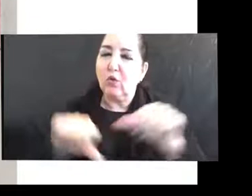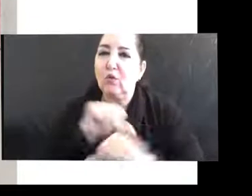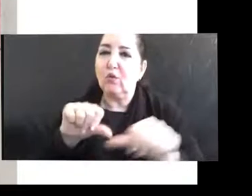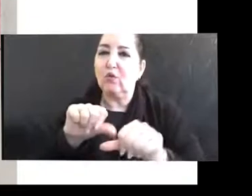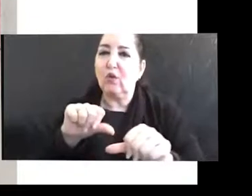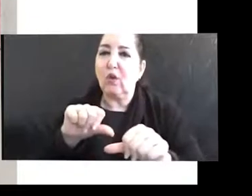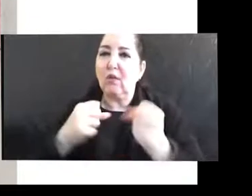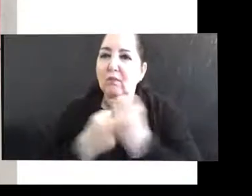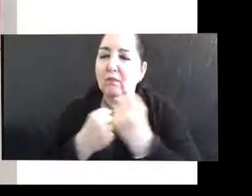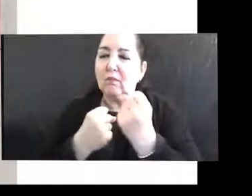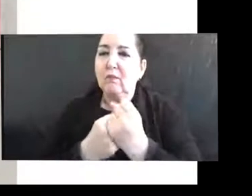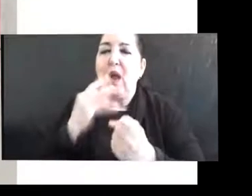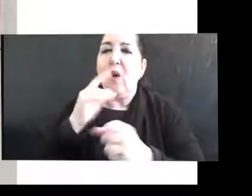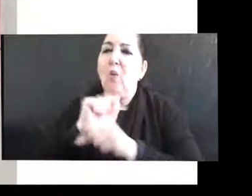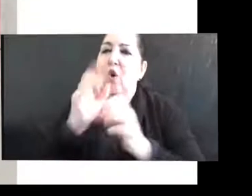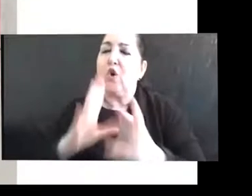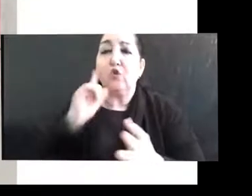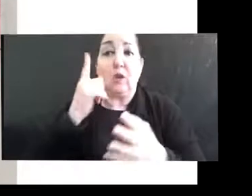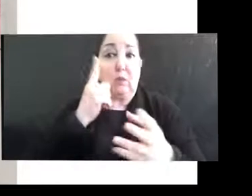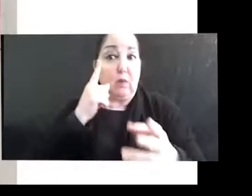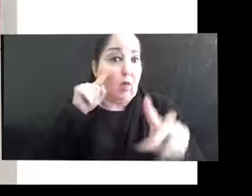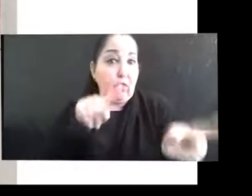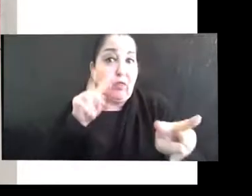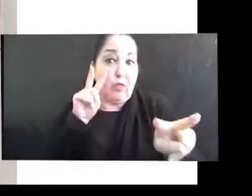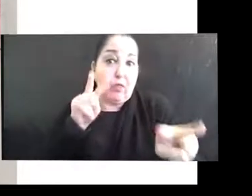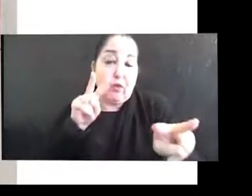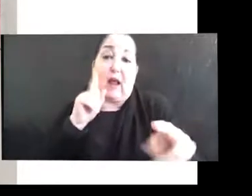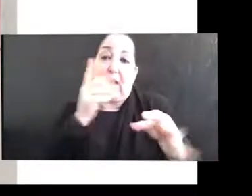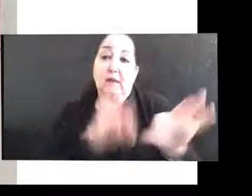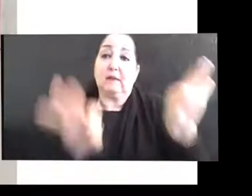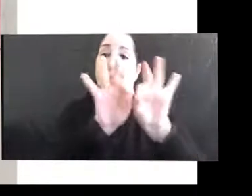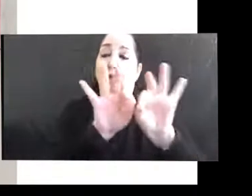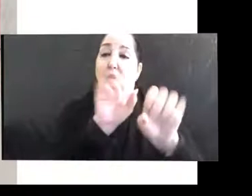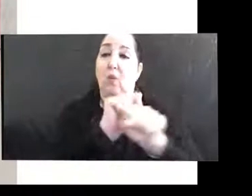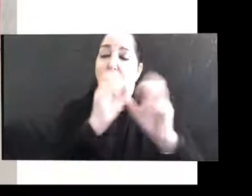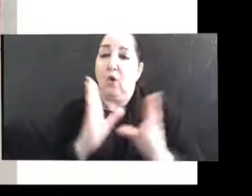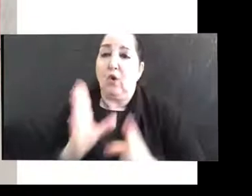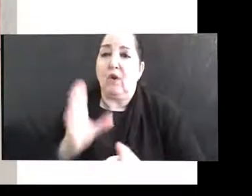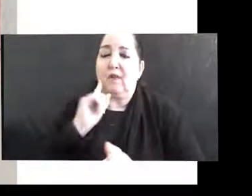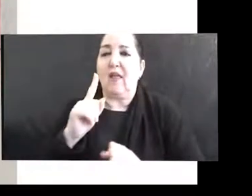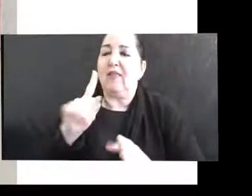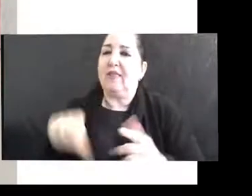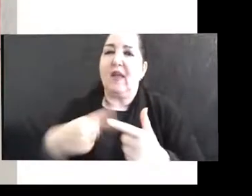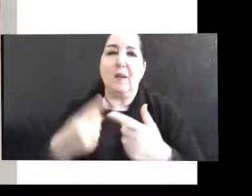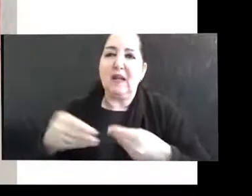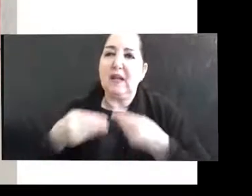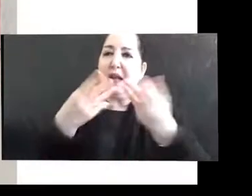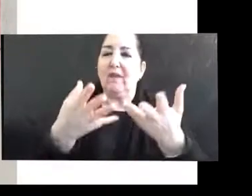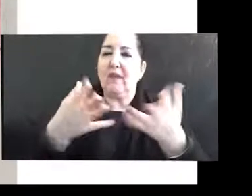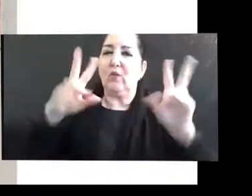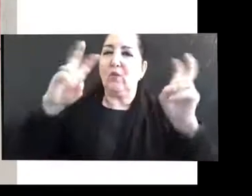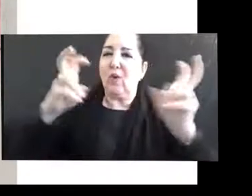reproduction, workers that are considered essential, have dealt with the sudden sort